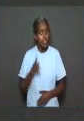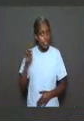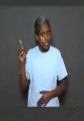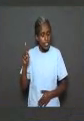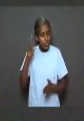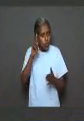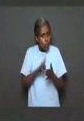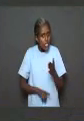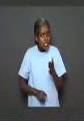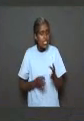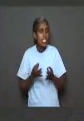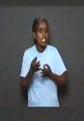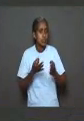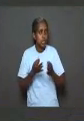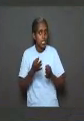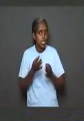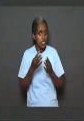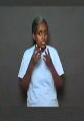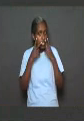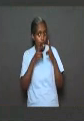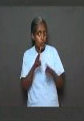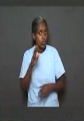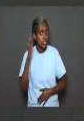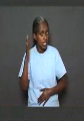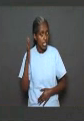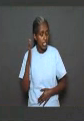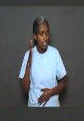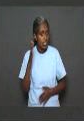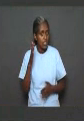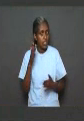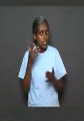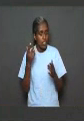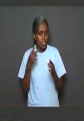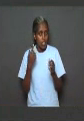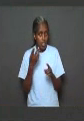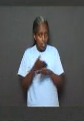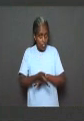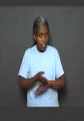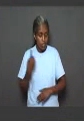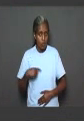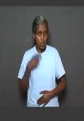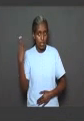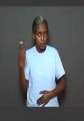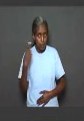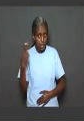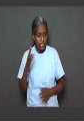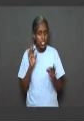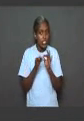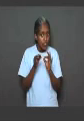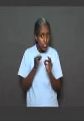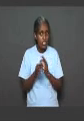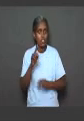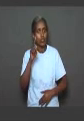Here is what the expression looks like after we have applied our definition